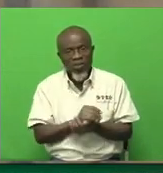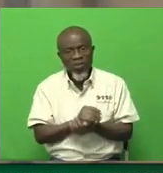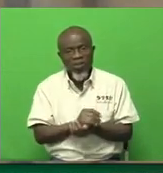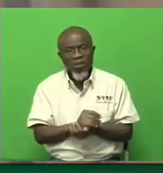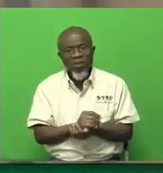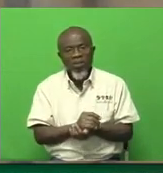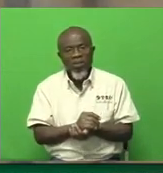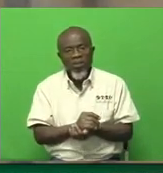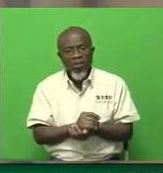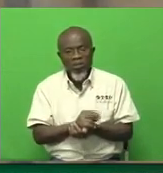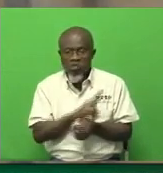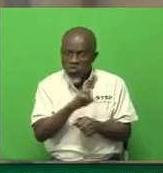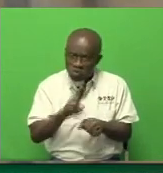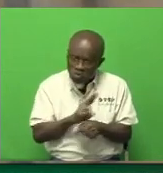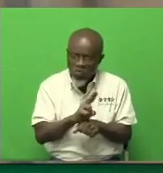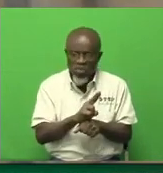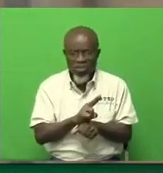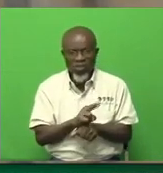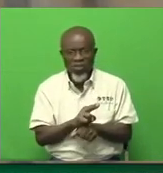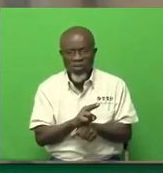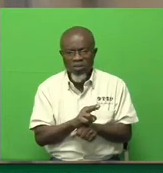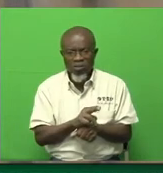advantage of it